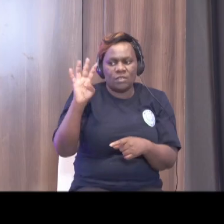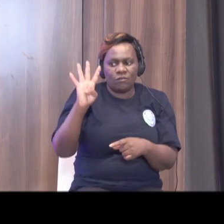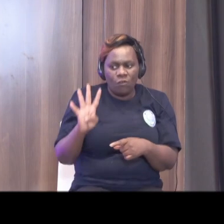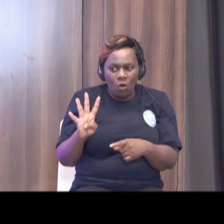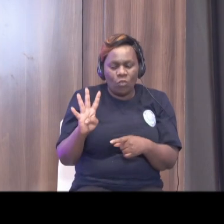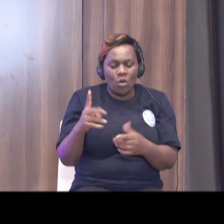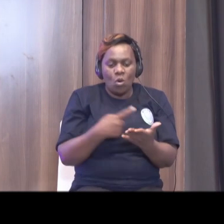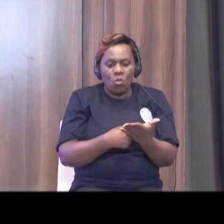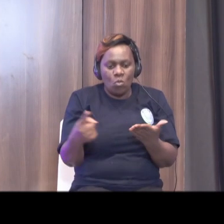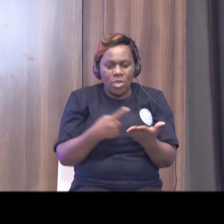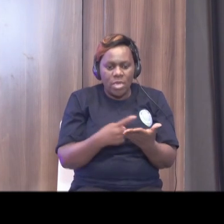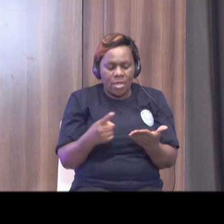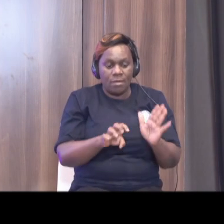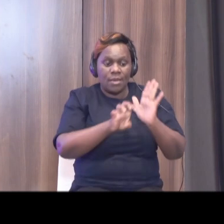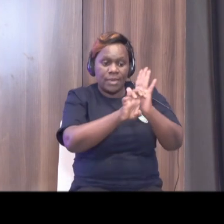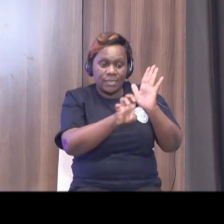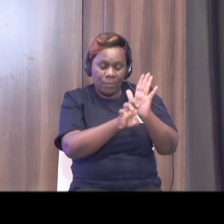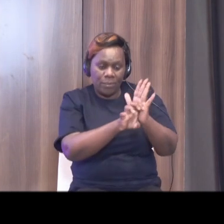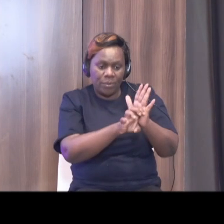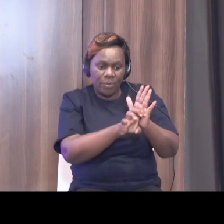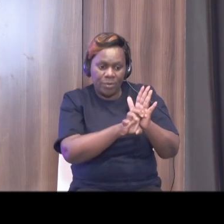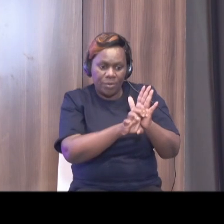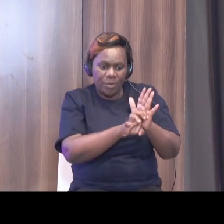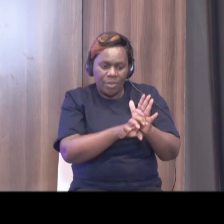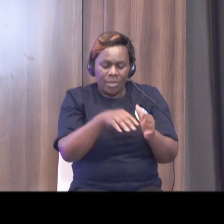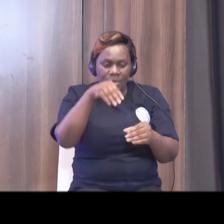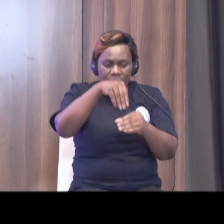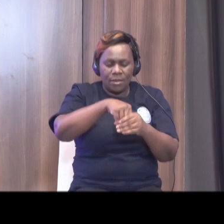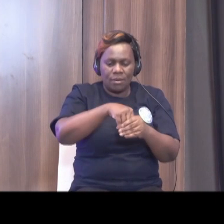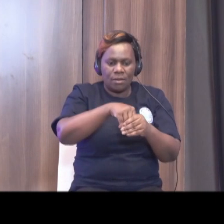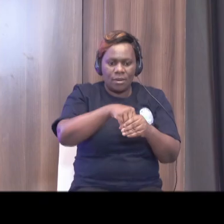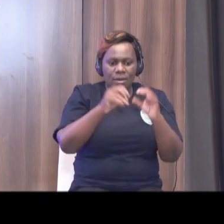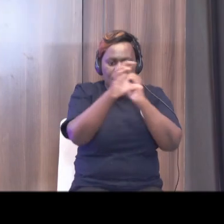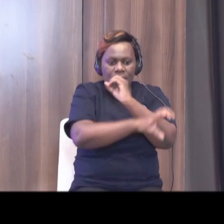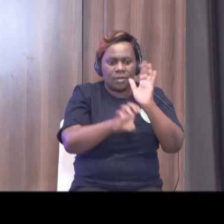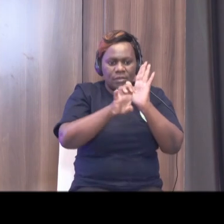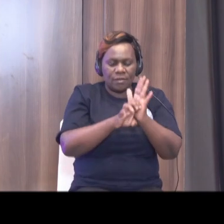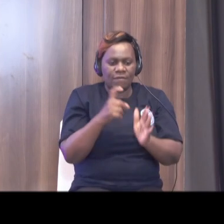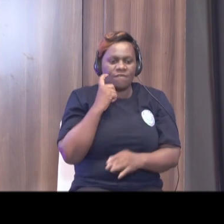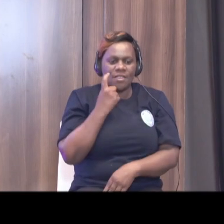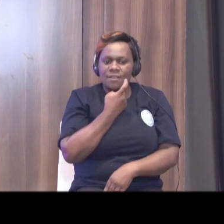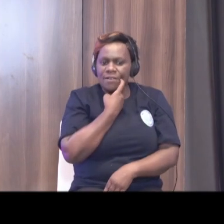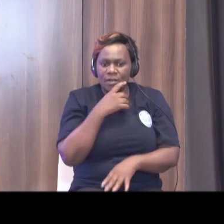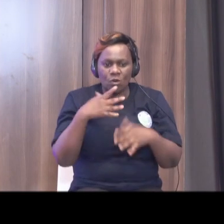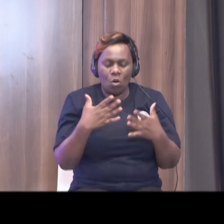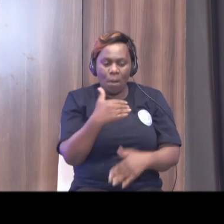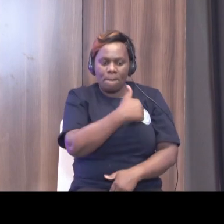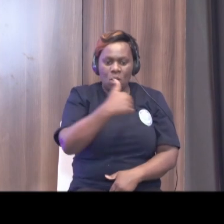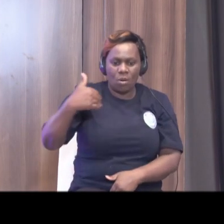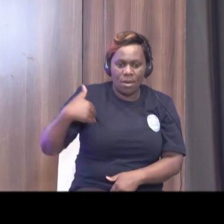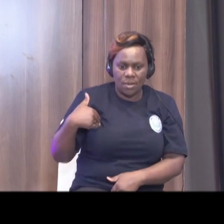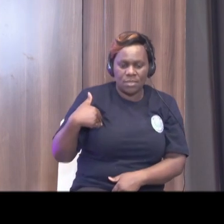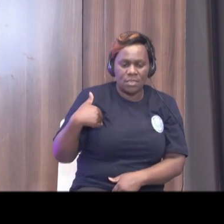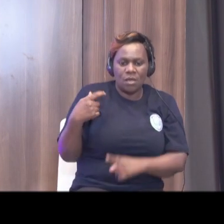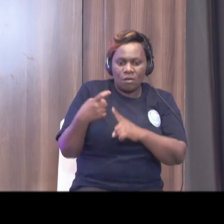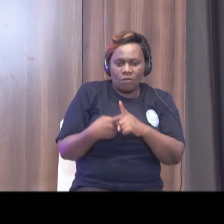age, like, for example, in countries like Finland or Poland,